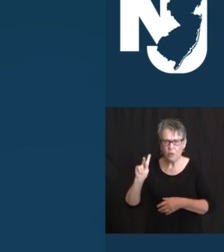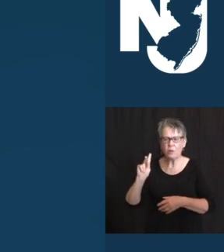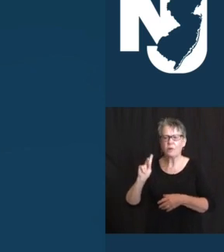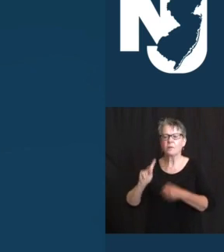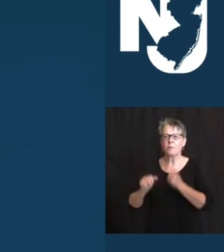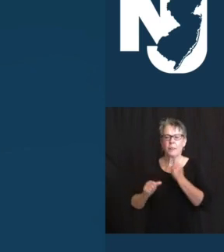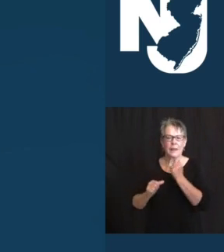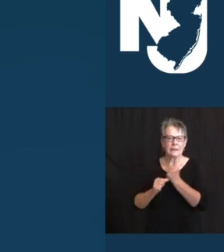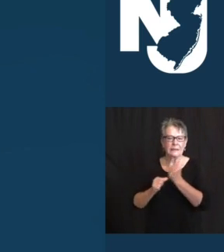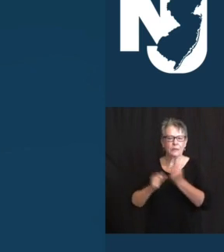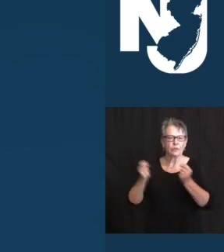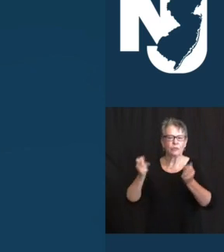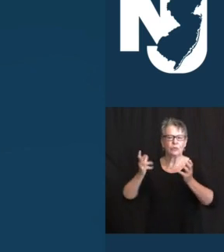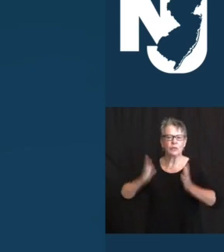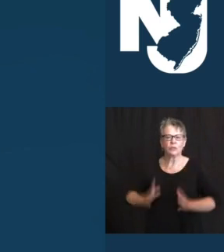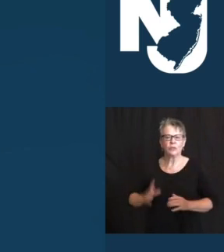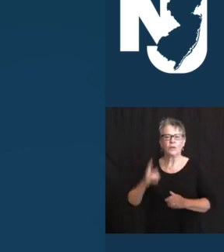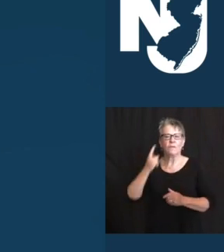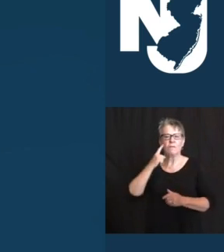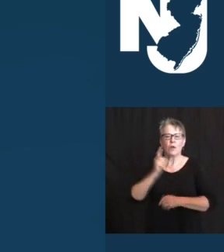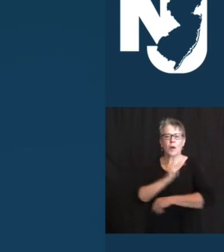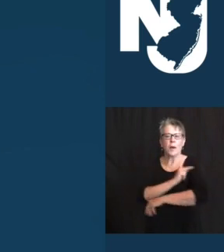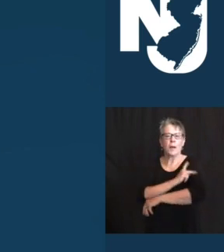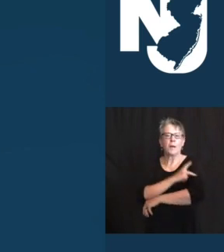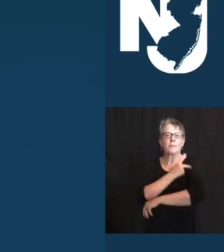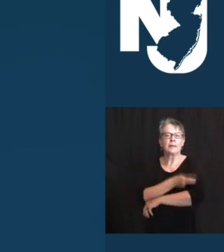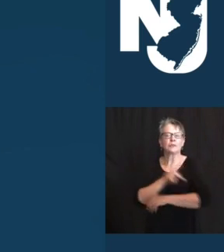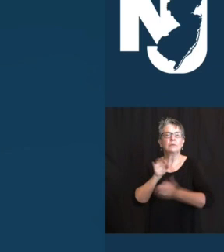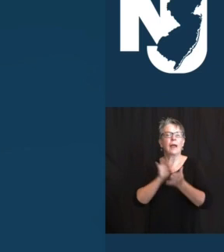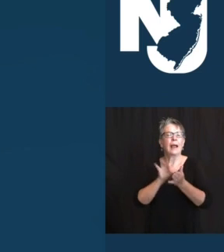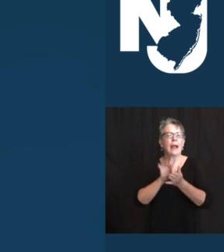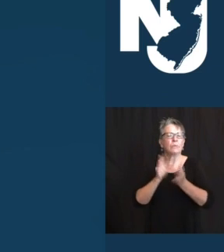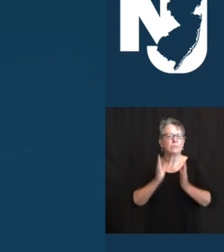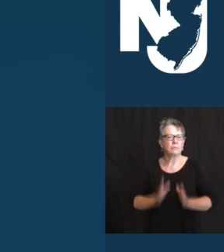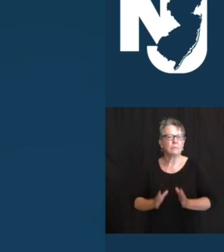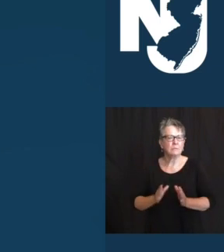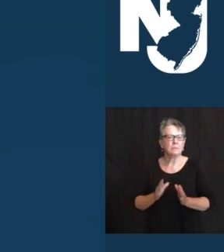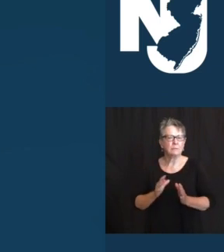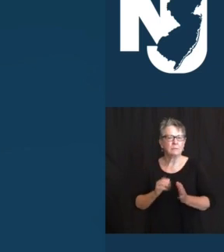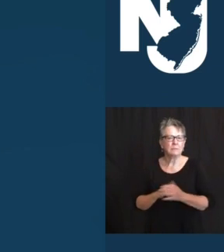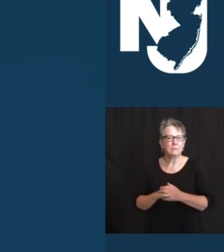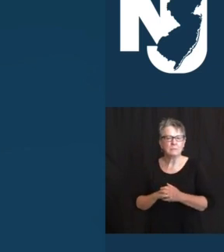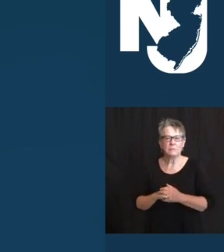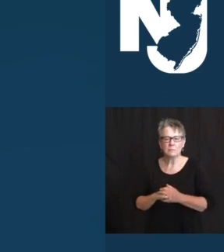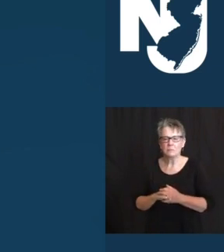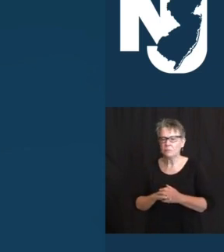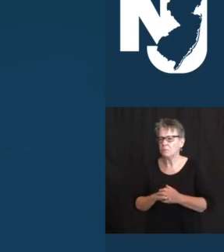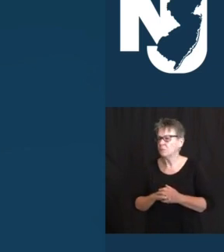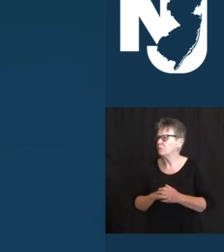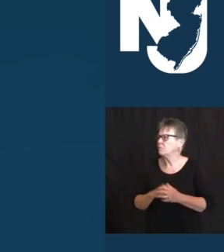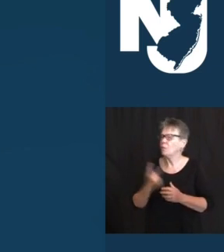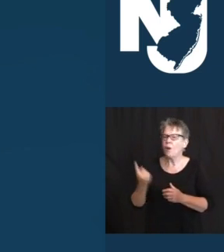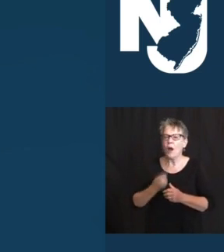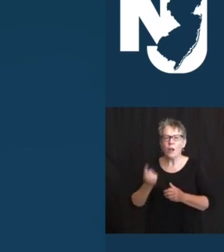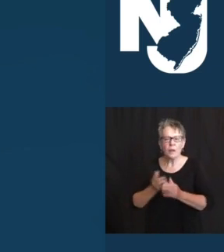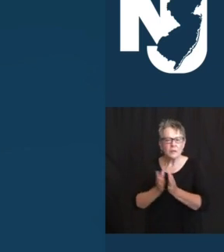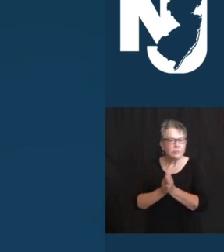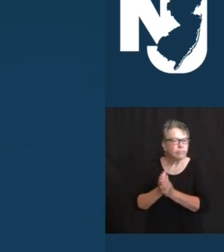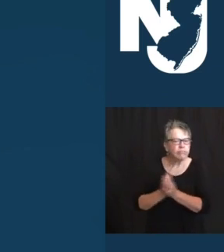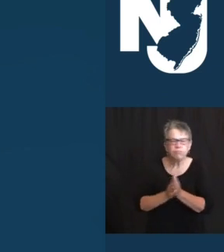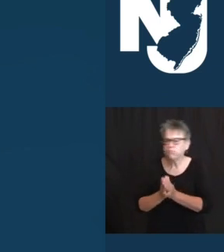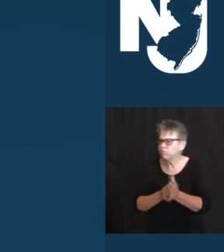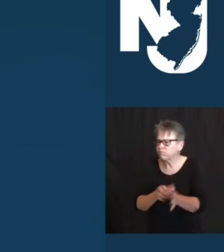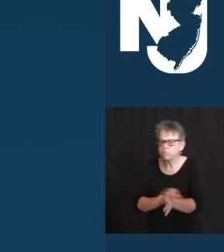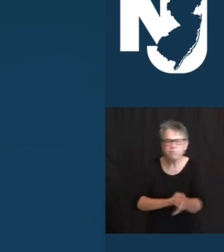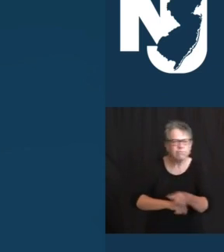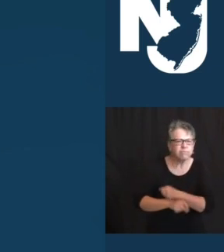director for patient accounts in the finance department. Fee was driven and lived by the motto, "You can